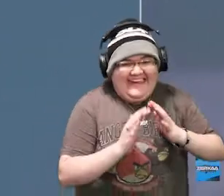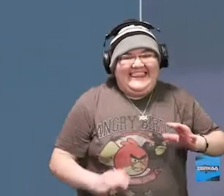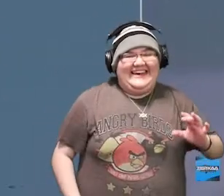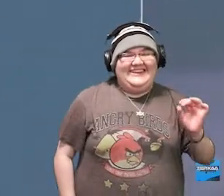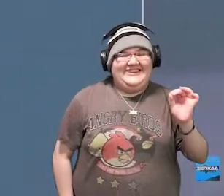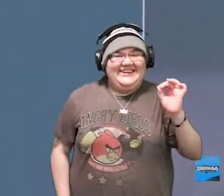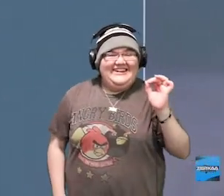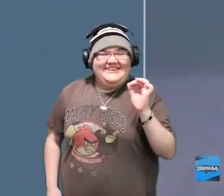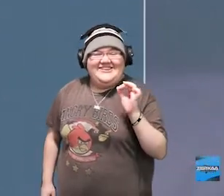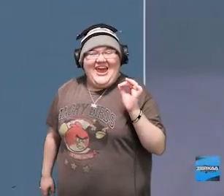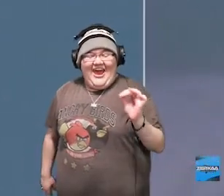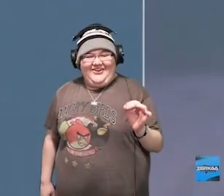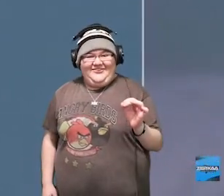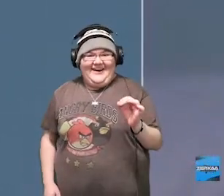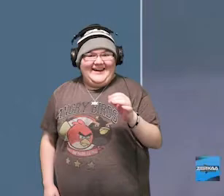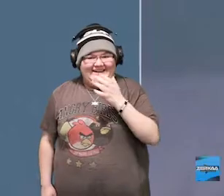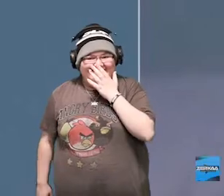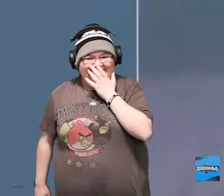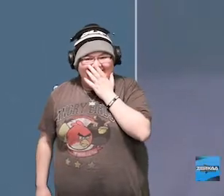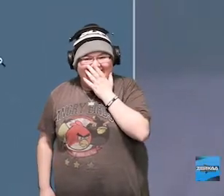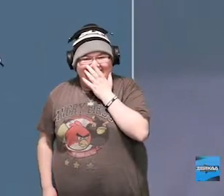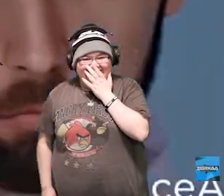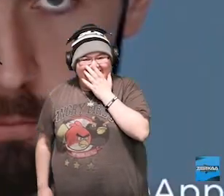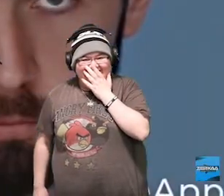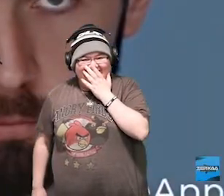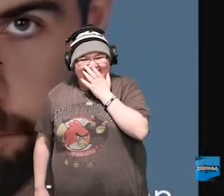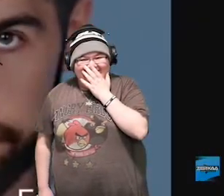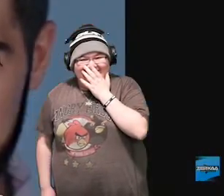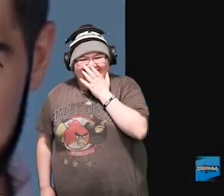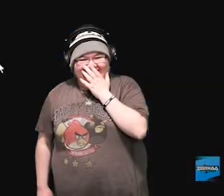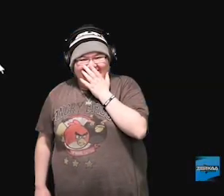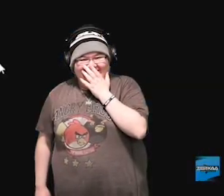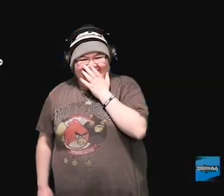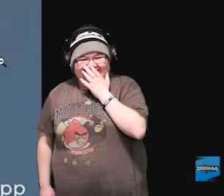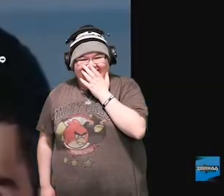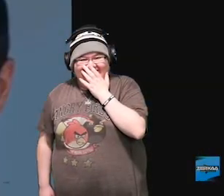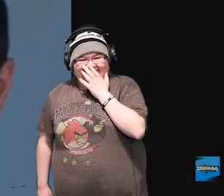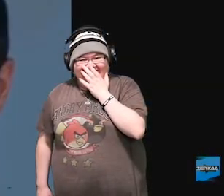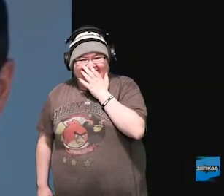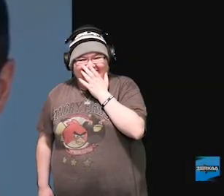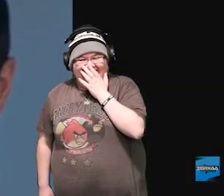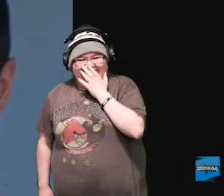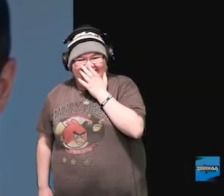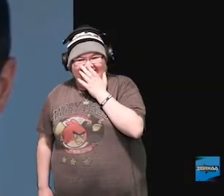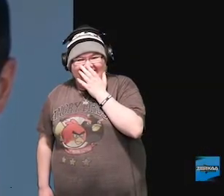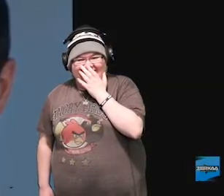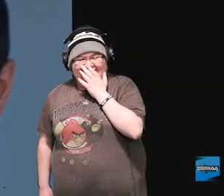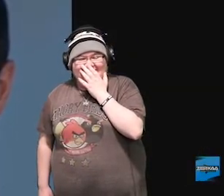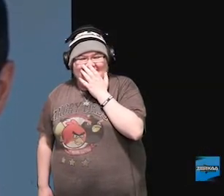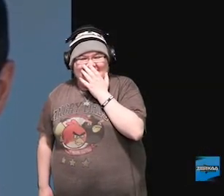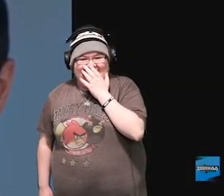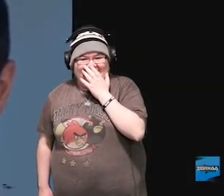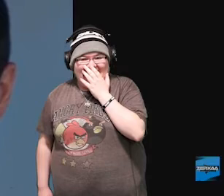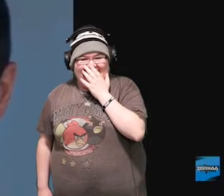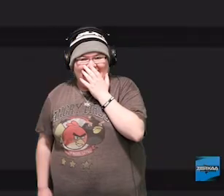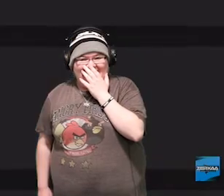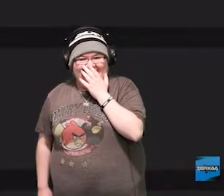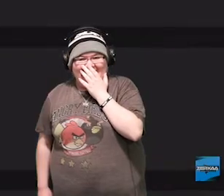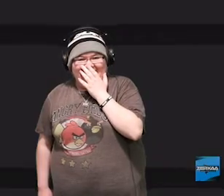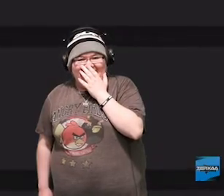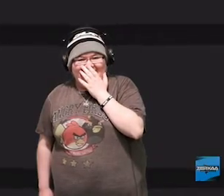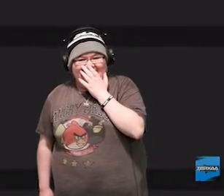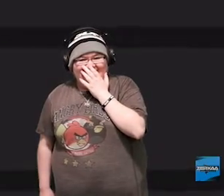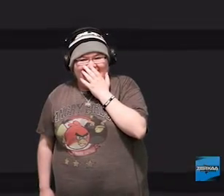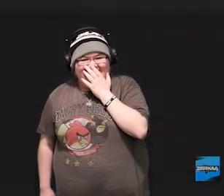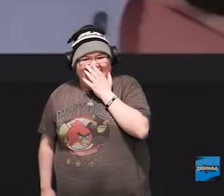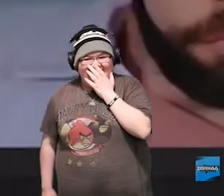What have you done? Why is that there? Terrifying. That is so creepy. No, get away. Get it away from me. That is the most terrifying thing I've ever seen in my life. The